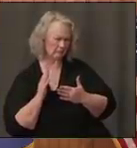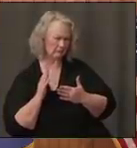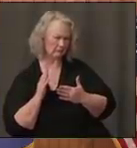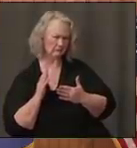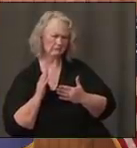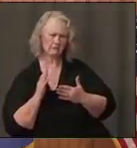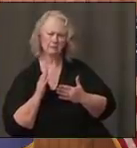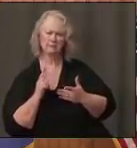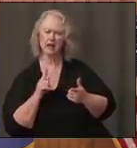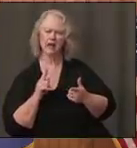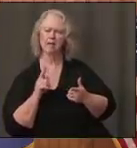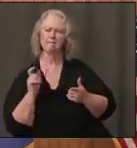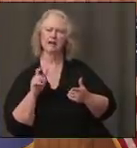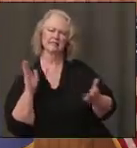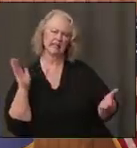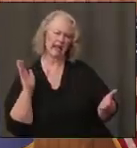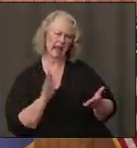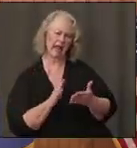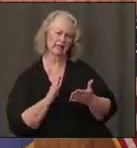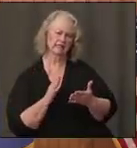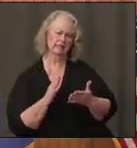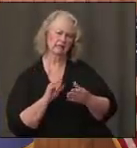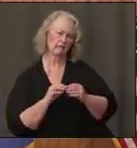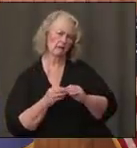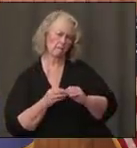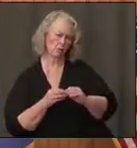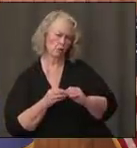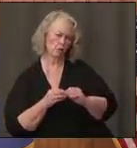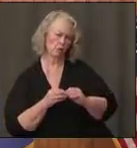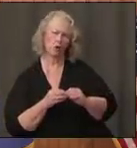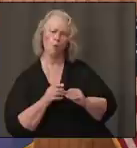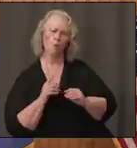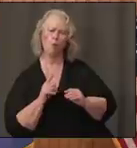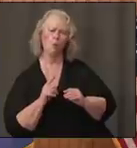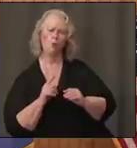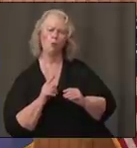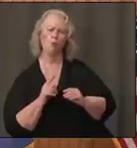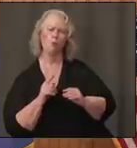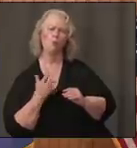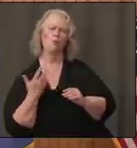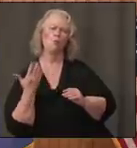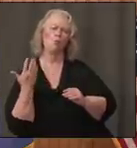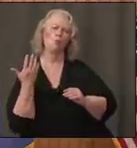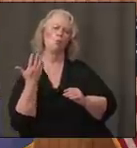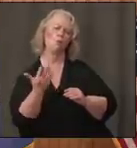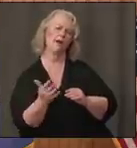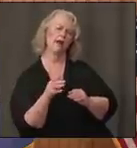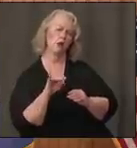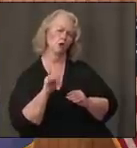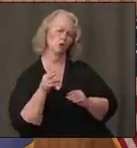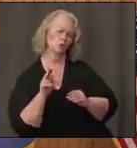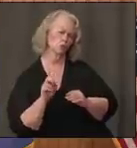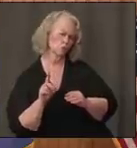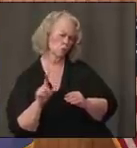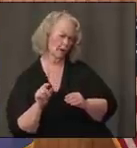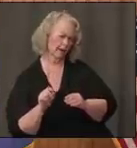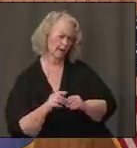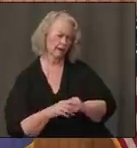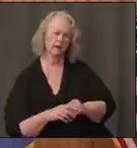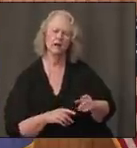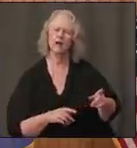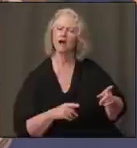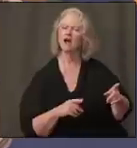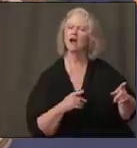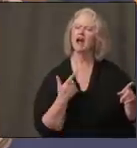be reduced capacity, or indeed the 6/20 date is just kind of a benchmark to look at? I call